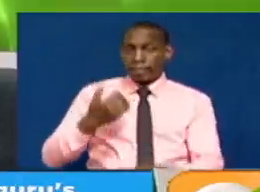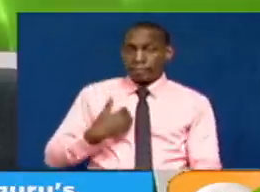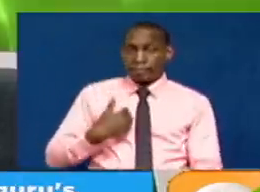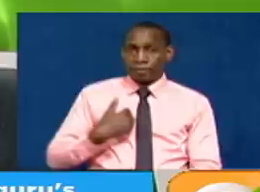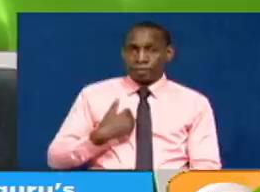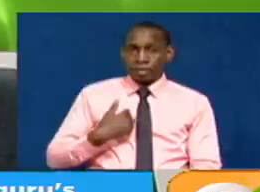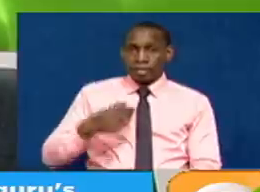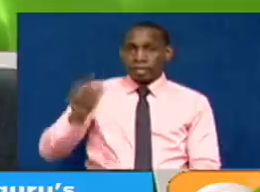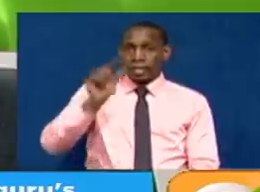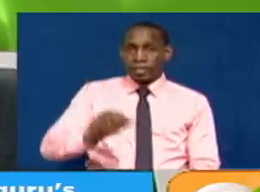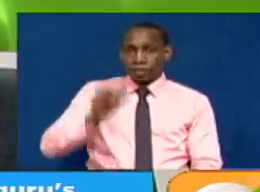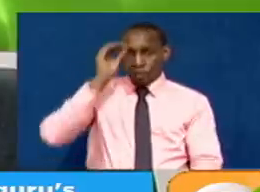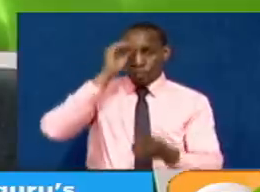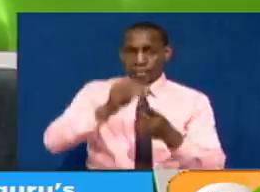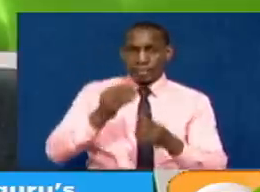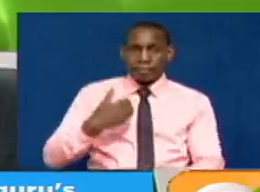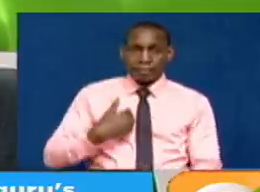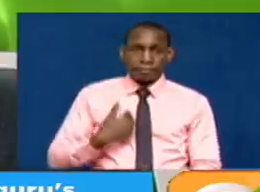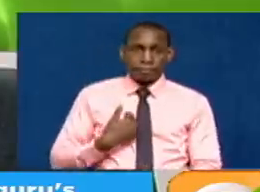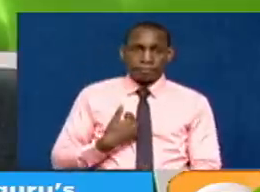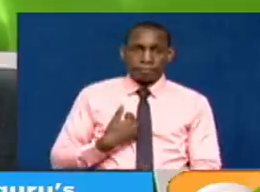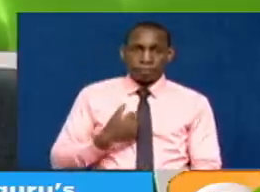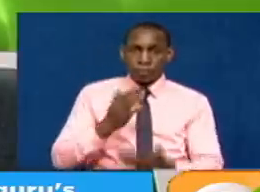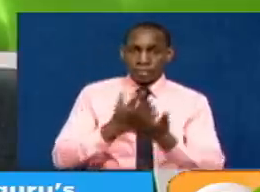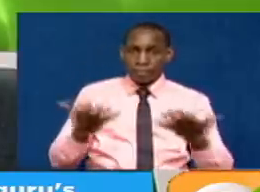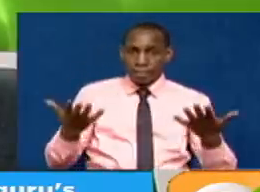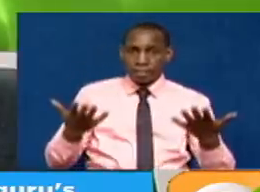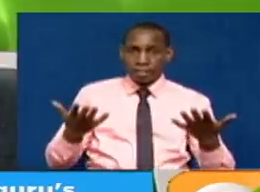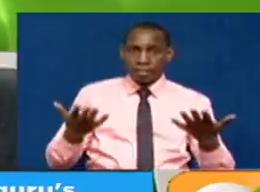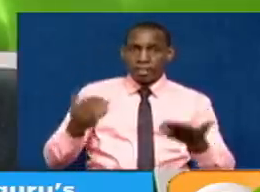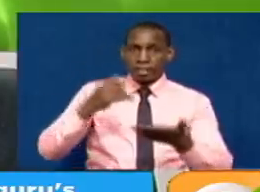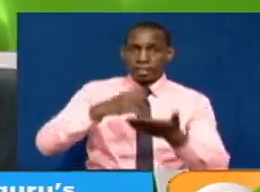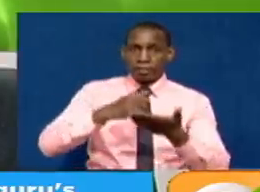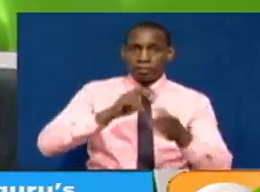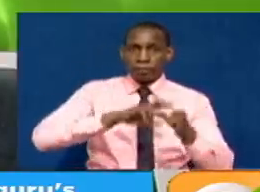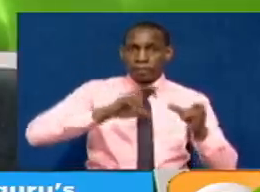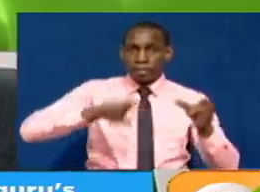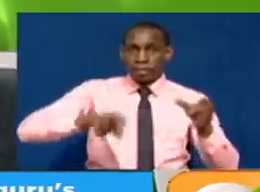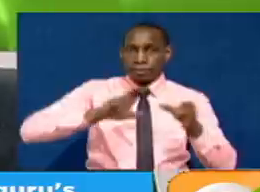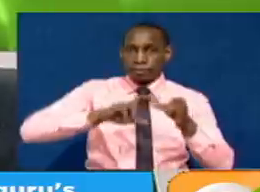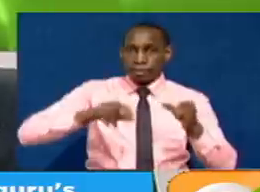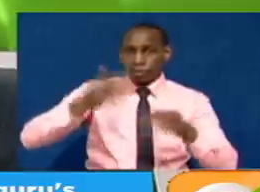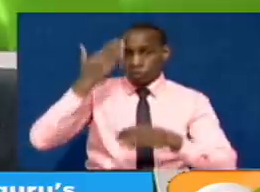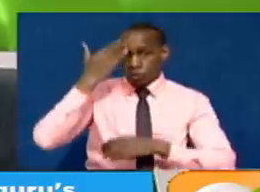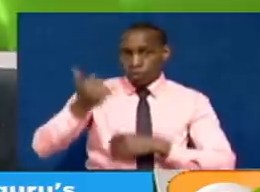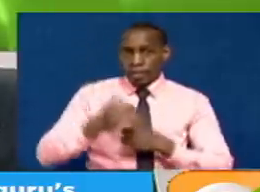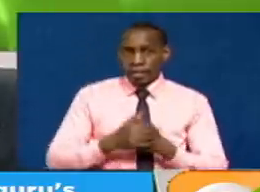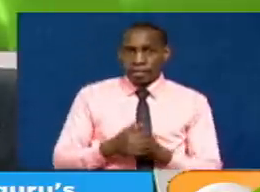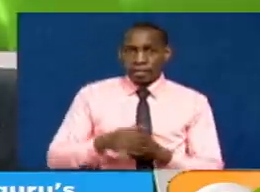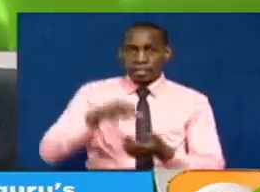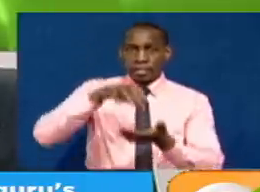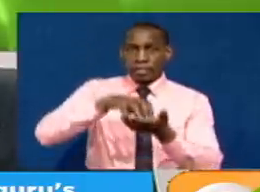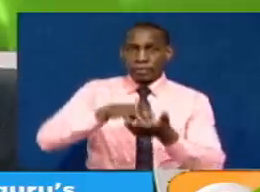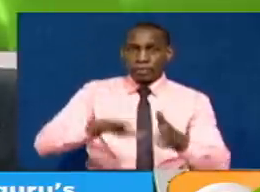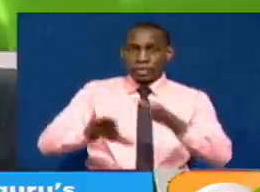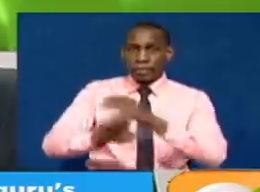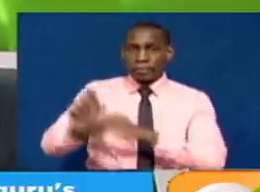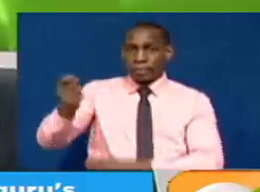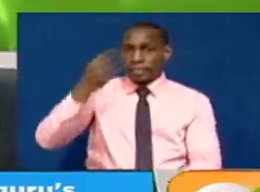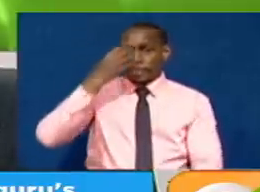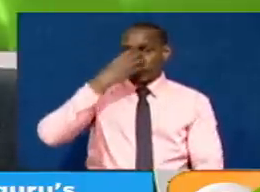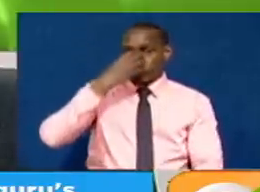and there are regional objectives in some of these things that include defections. Because in the case of Deputy President